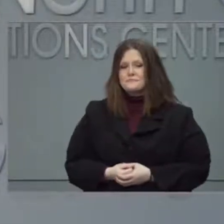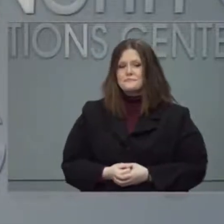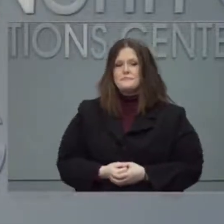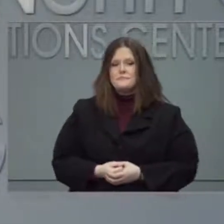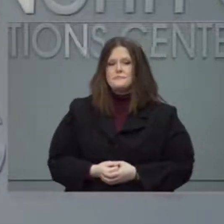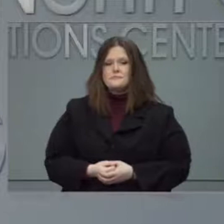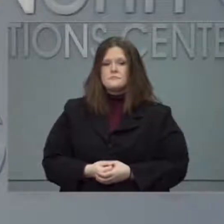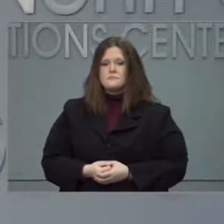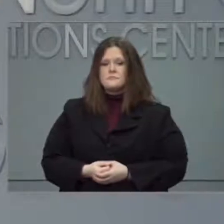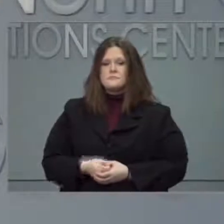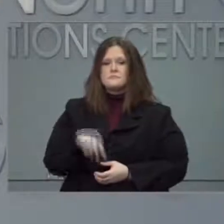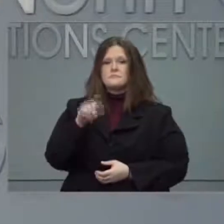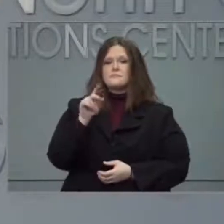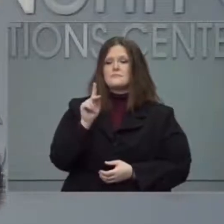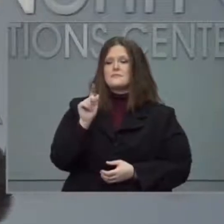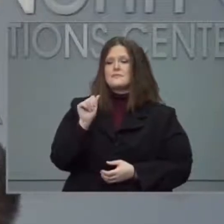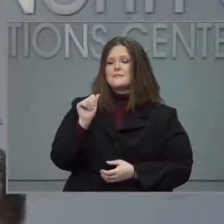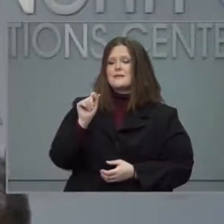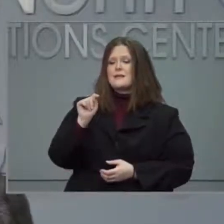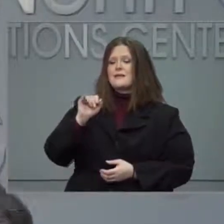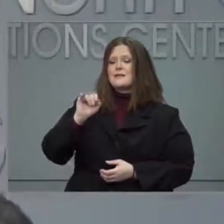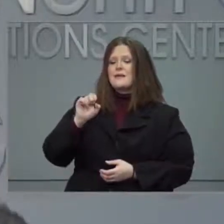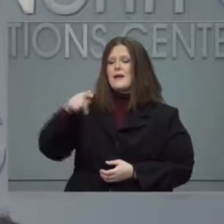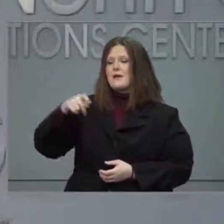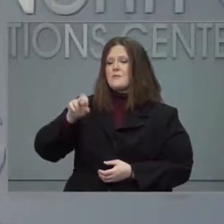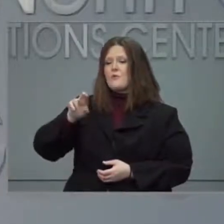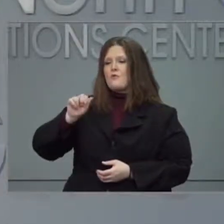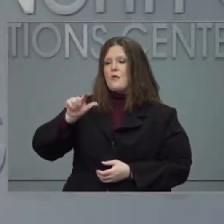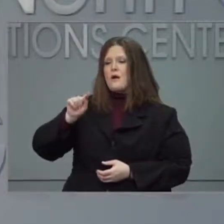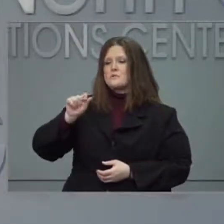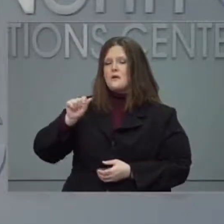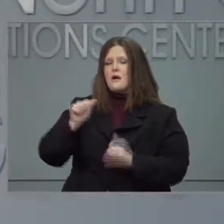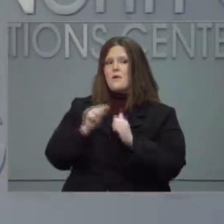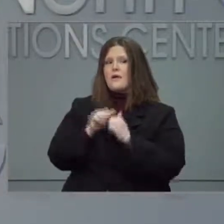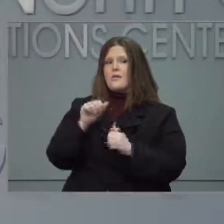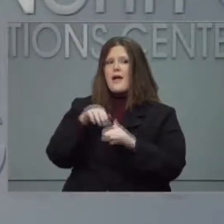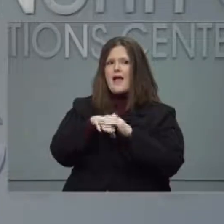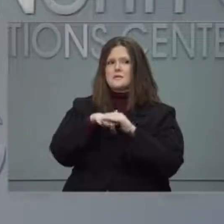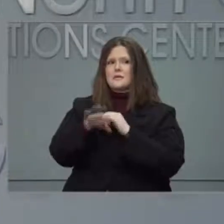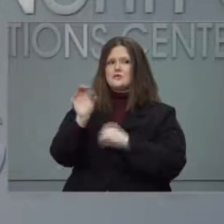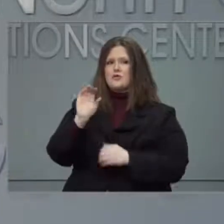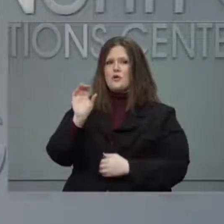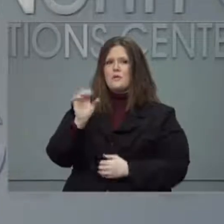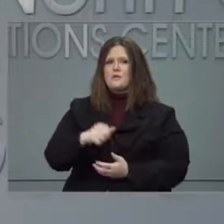Our first question is from Katie Peralta with Axios Charlotte.